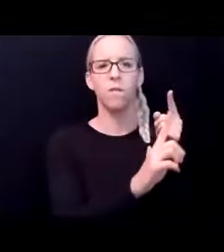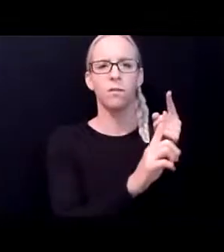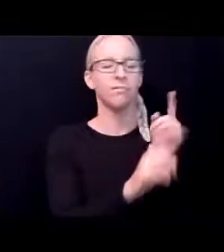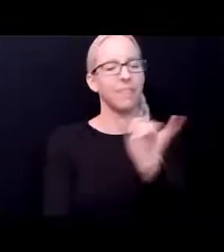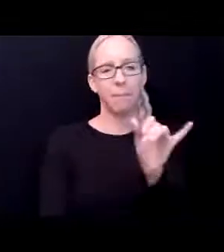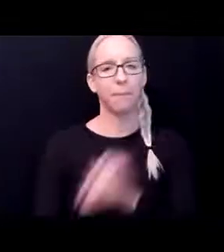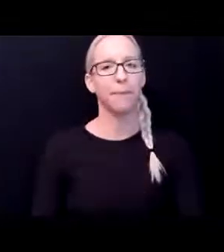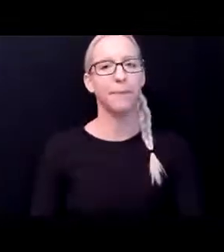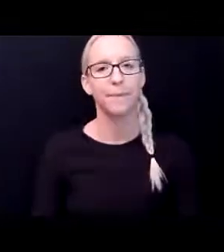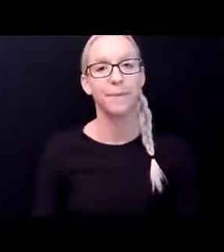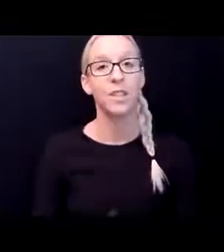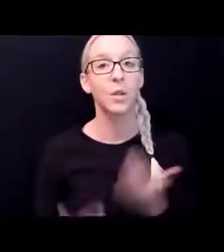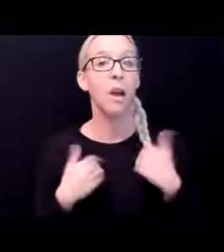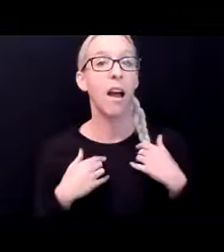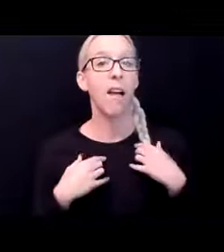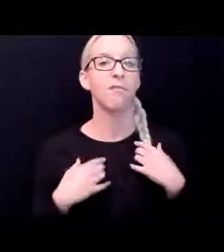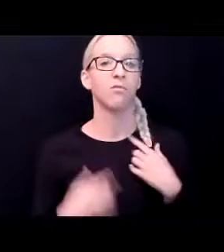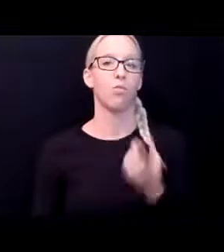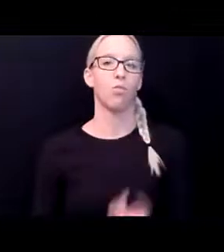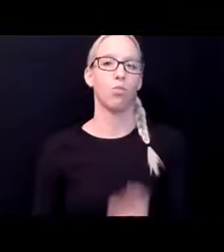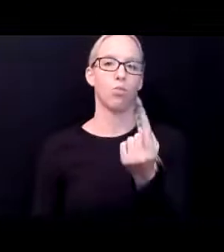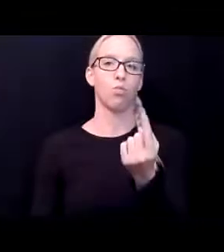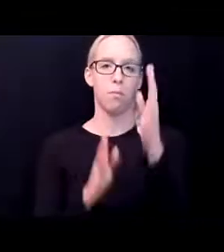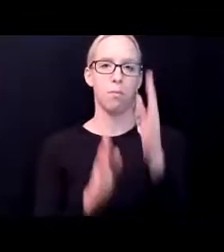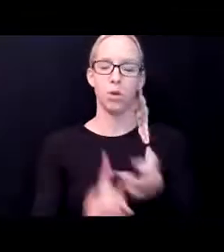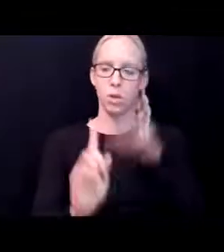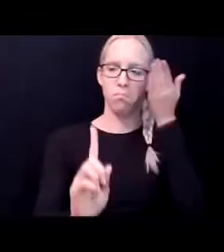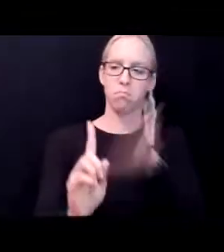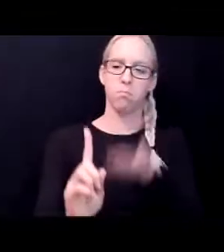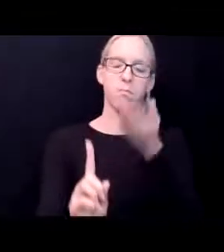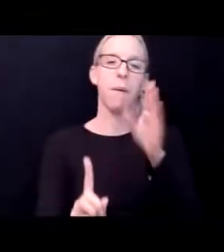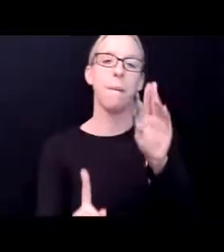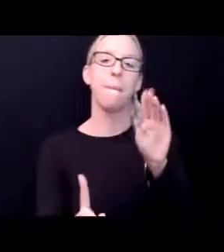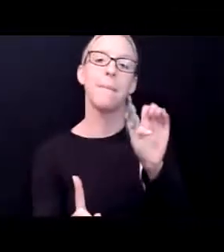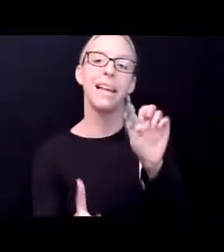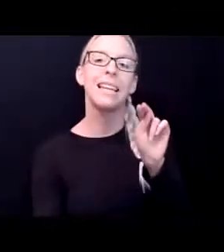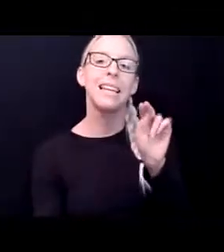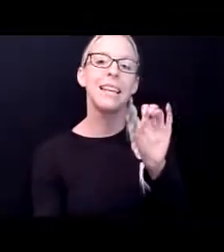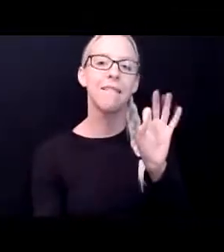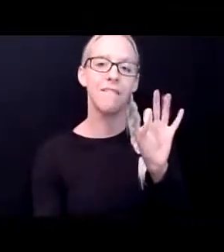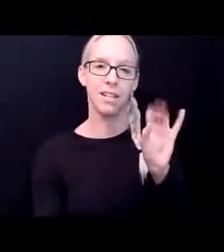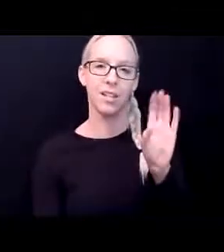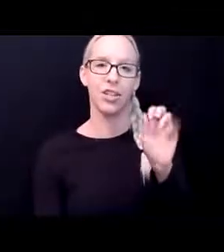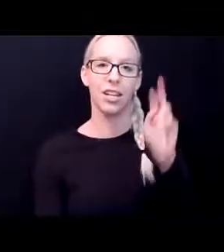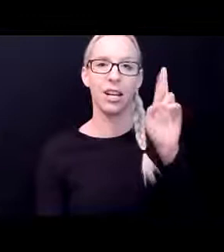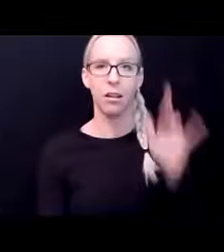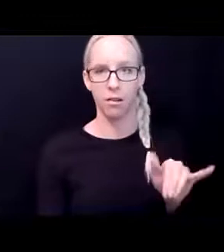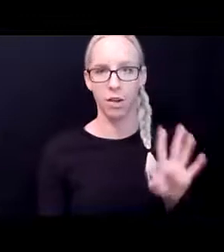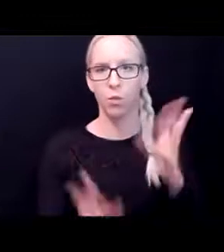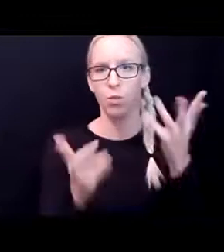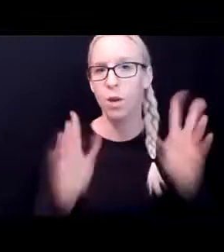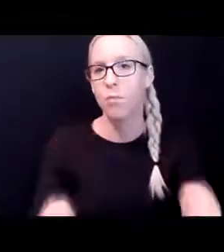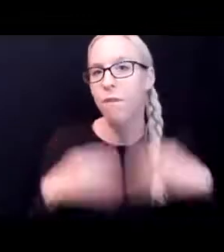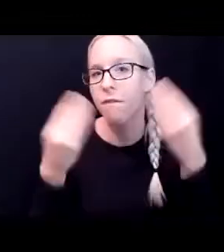there's an individual at the center of it, the beneficiary, that we want to provide for. We want to leave